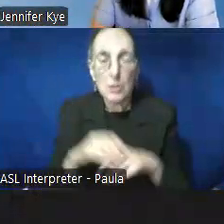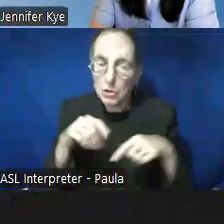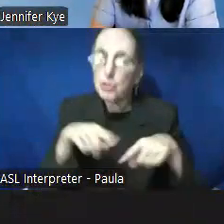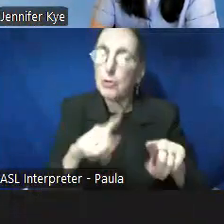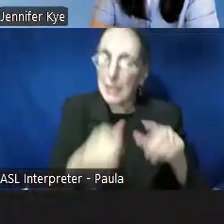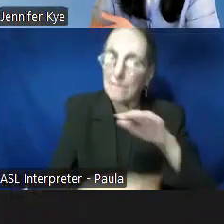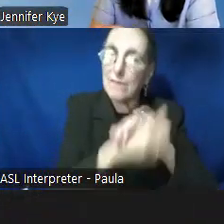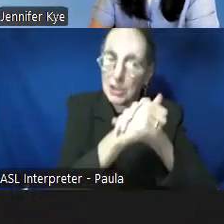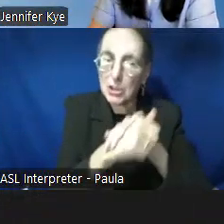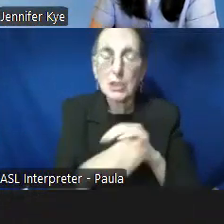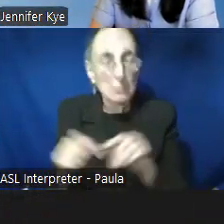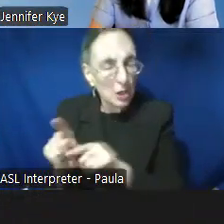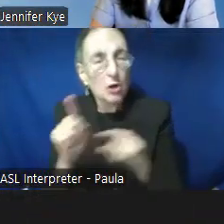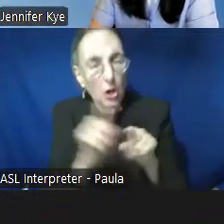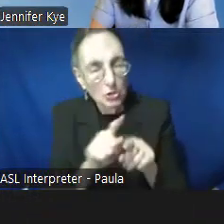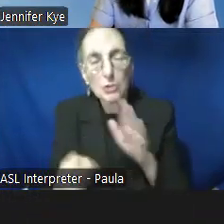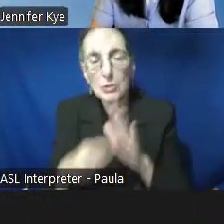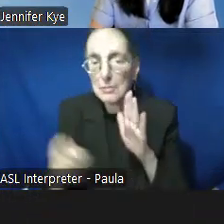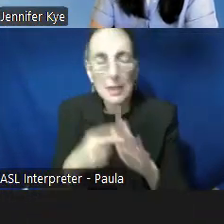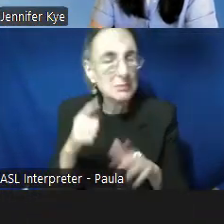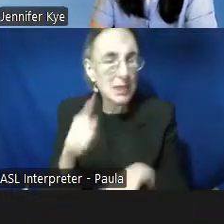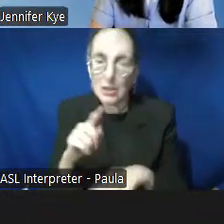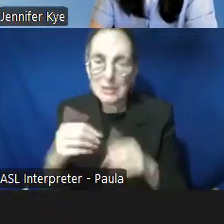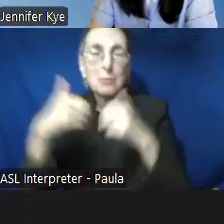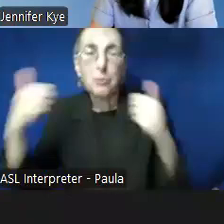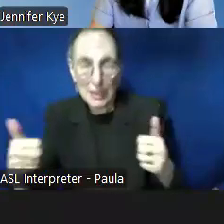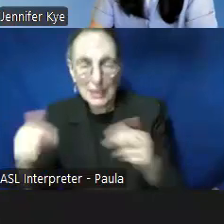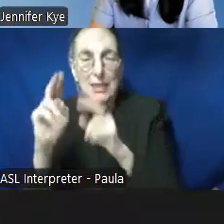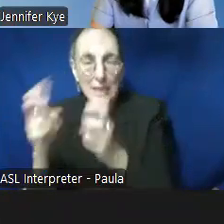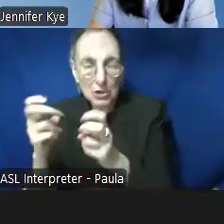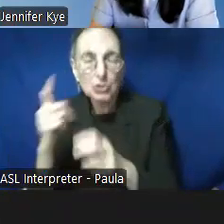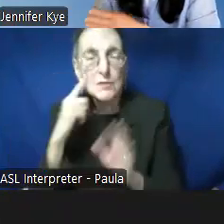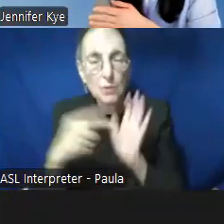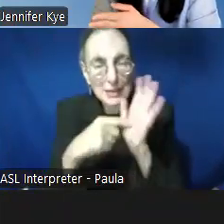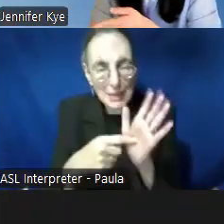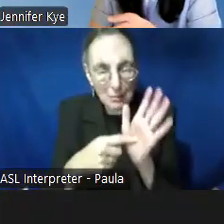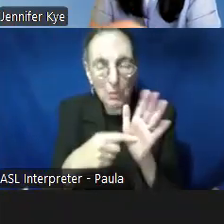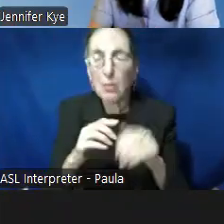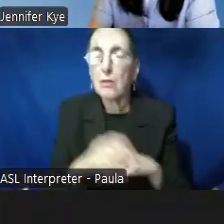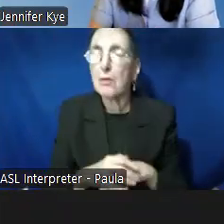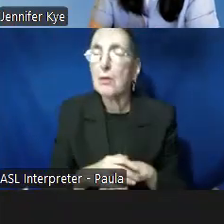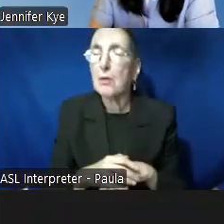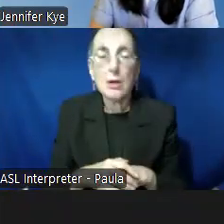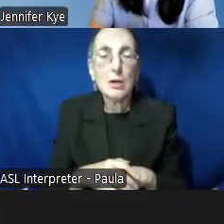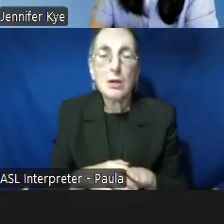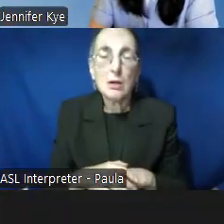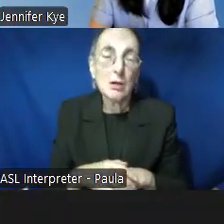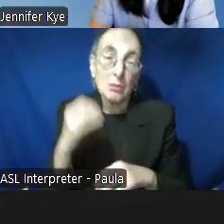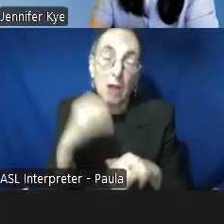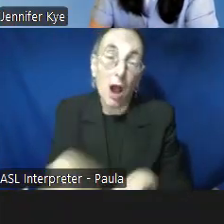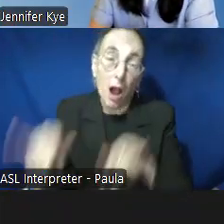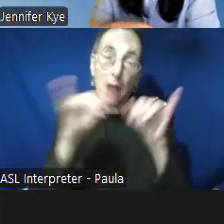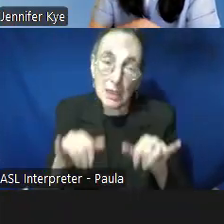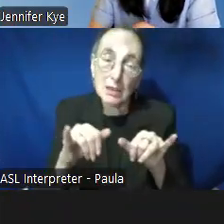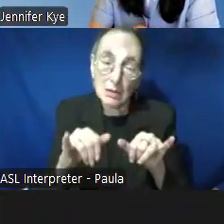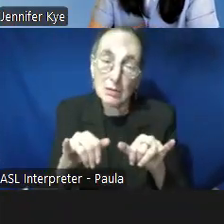sometimes they're standalone issues. So for example, a really common example for older adults is